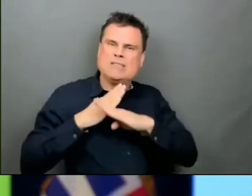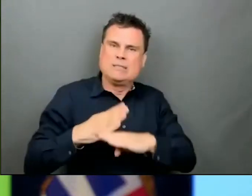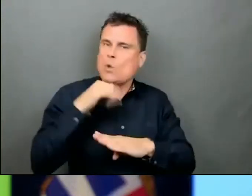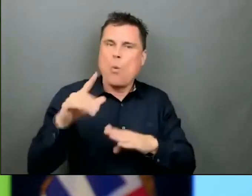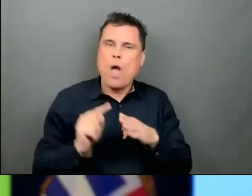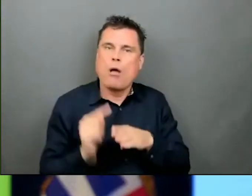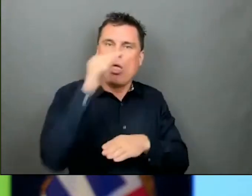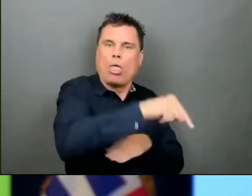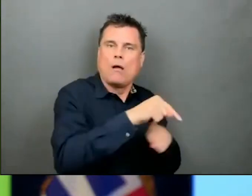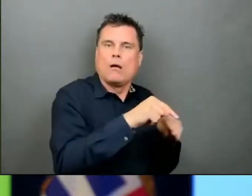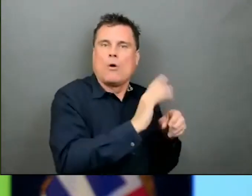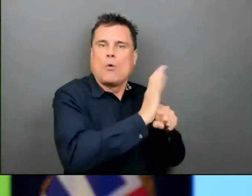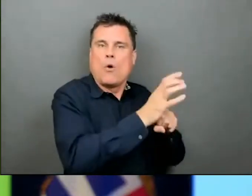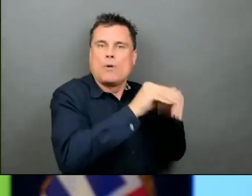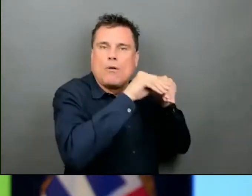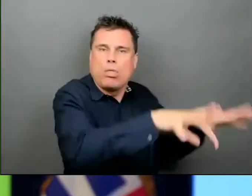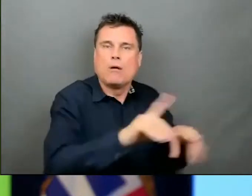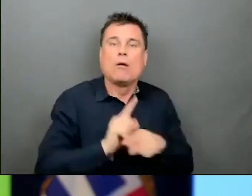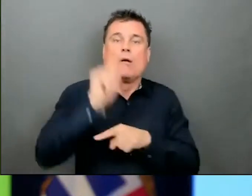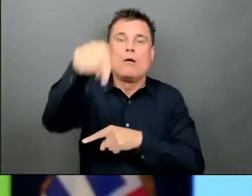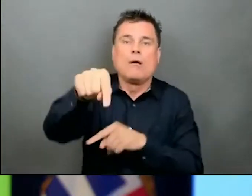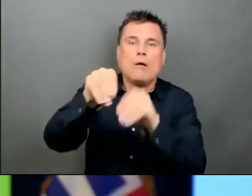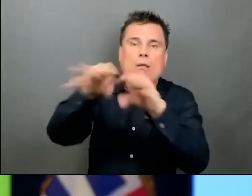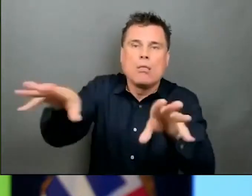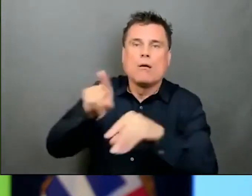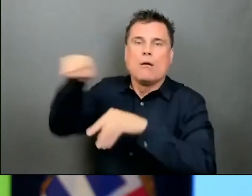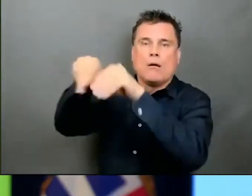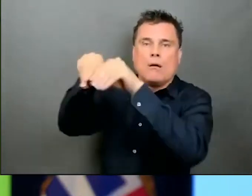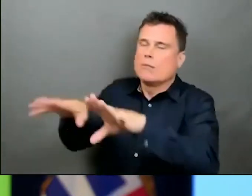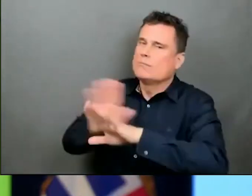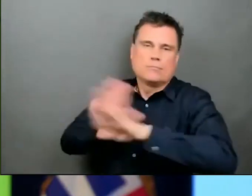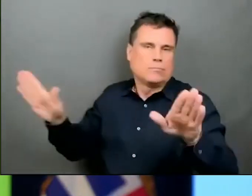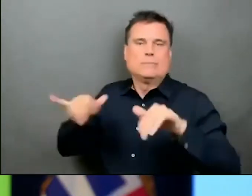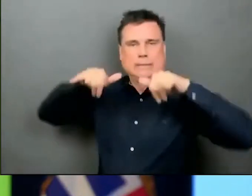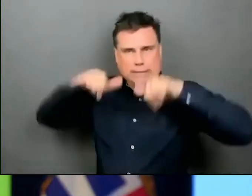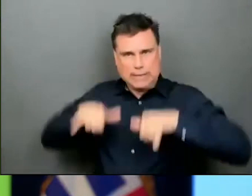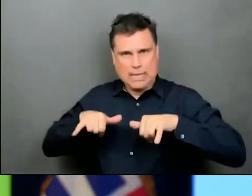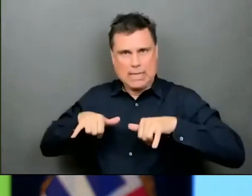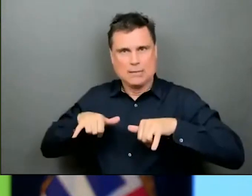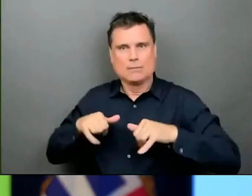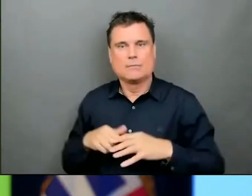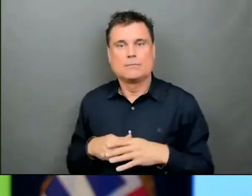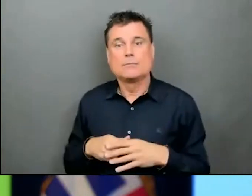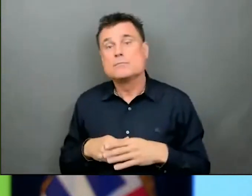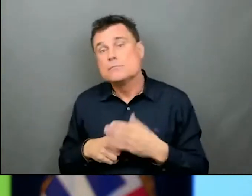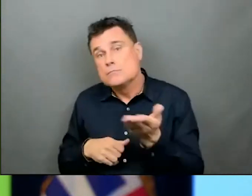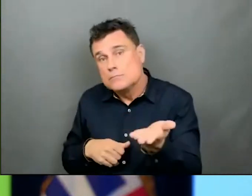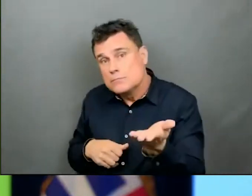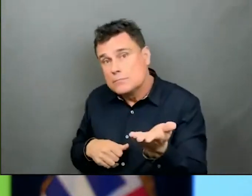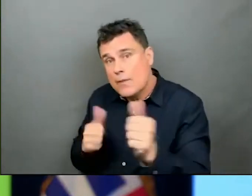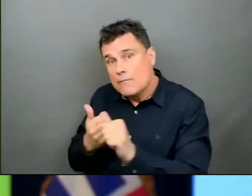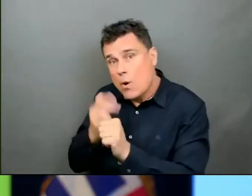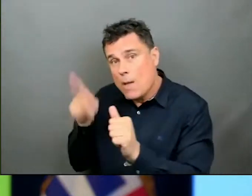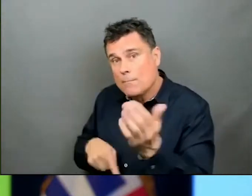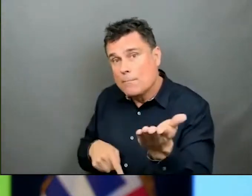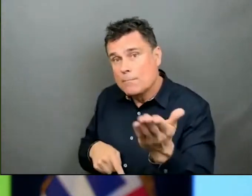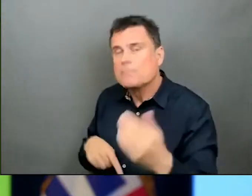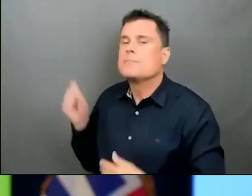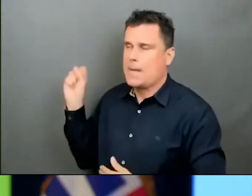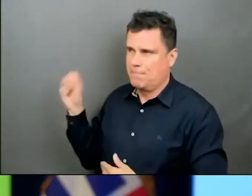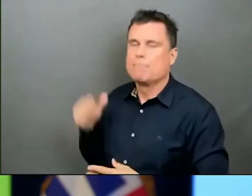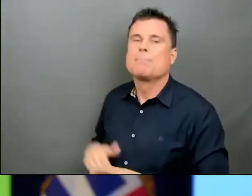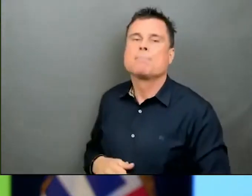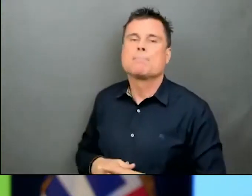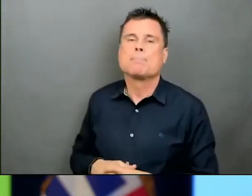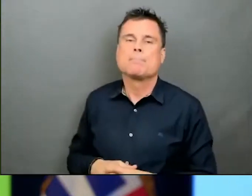that's been taken, and that's why we're doing what we're doing. Richard, do you have a follow-up? I do. There's been a